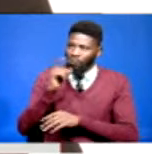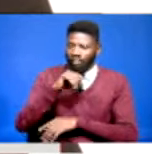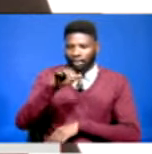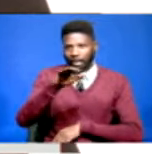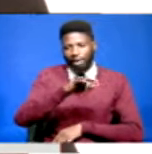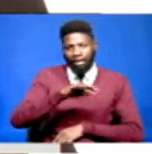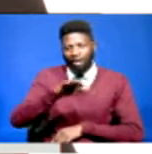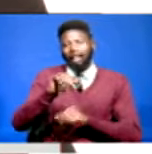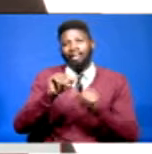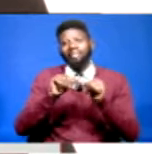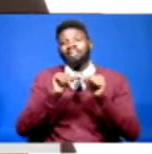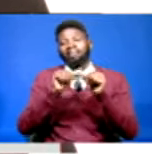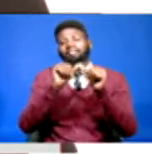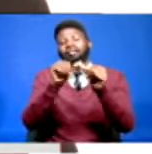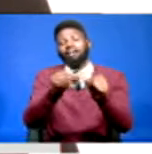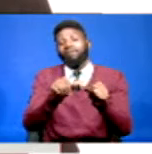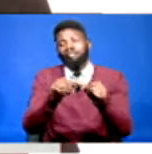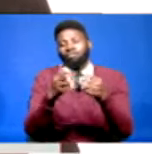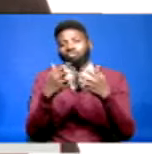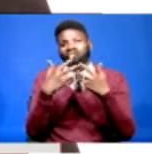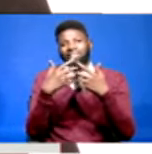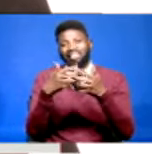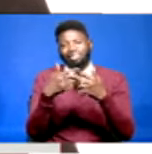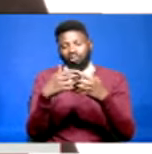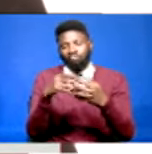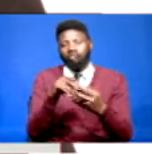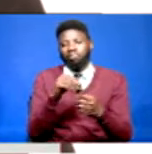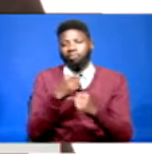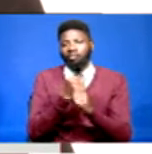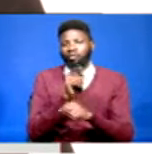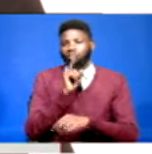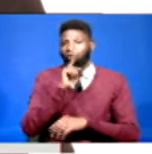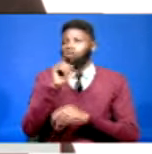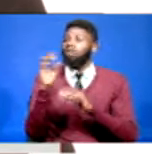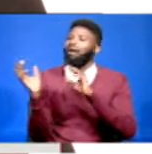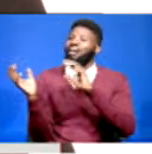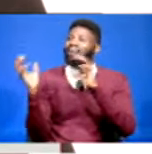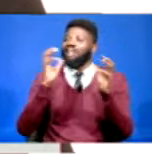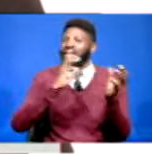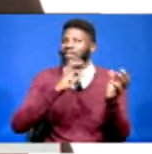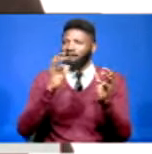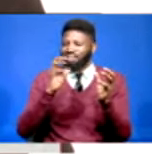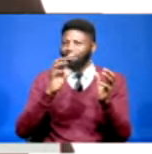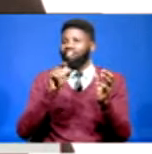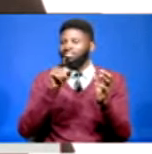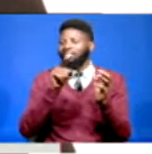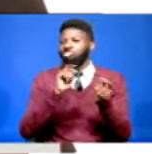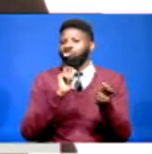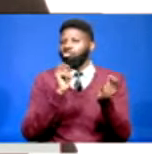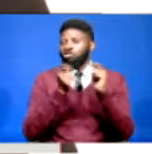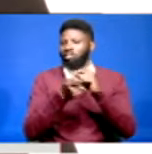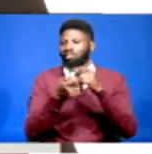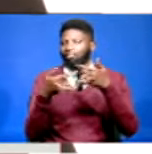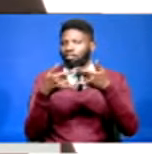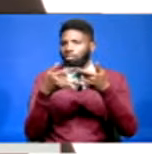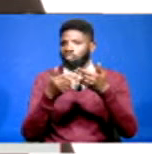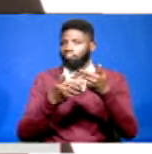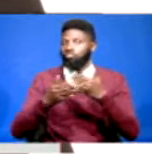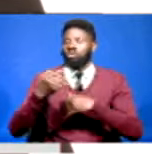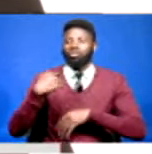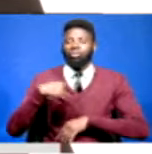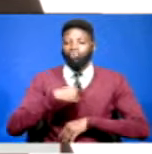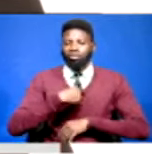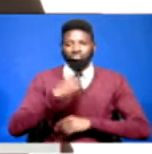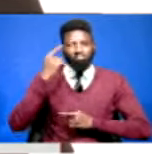engineering, to make sure that climate vulnerability are considerations that we are going to have going forward to